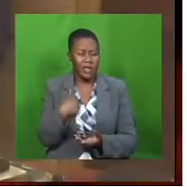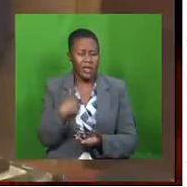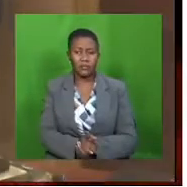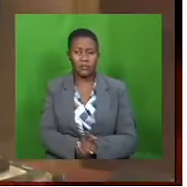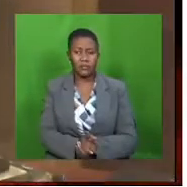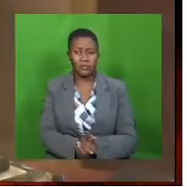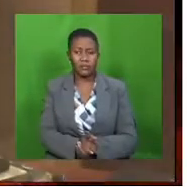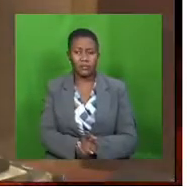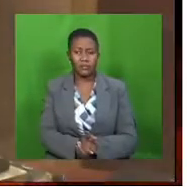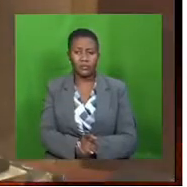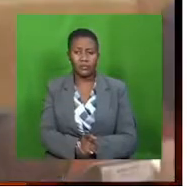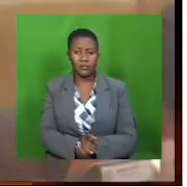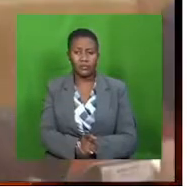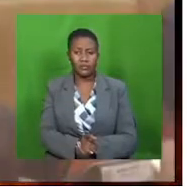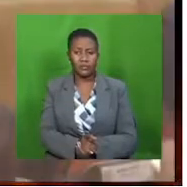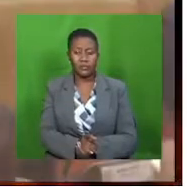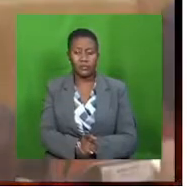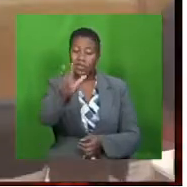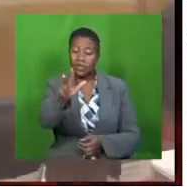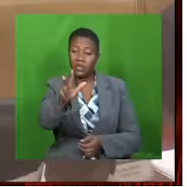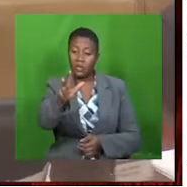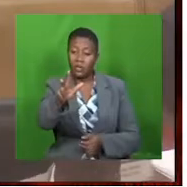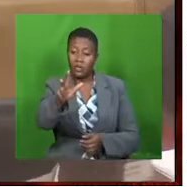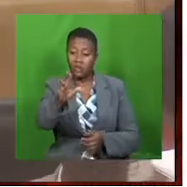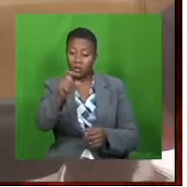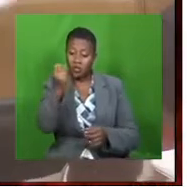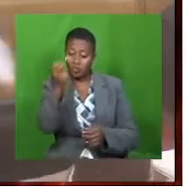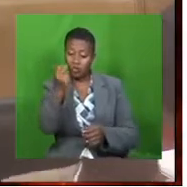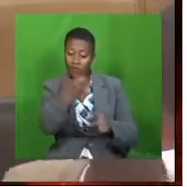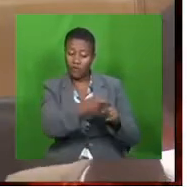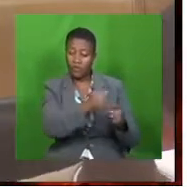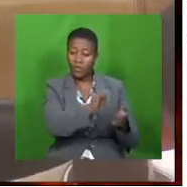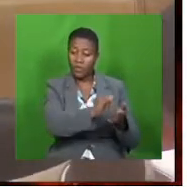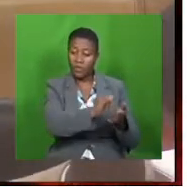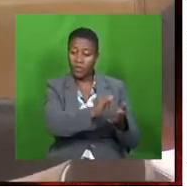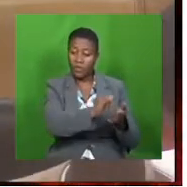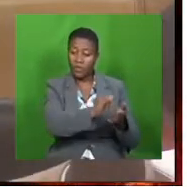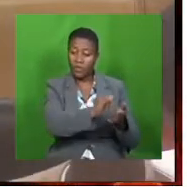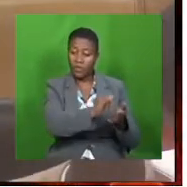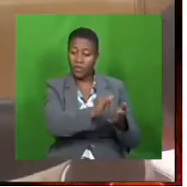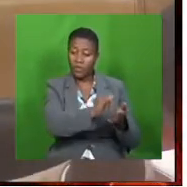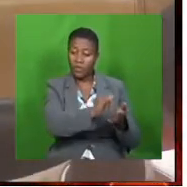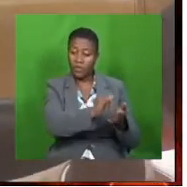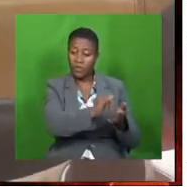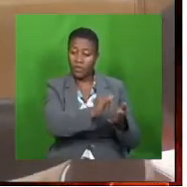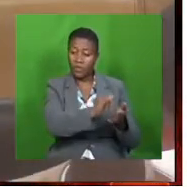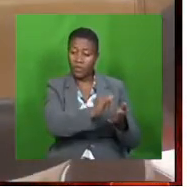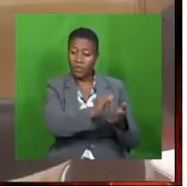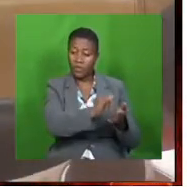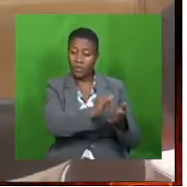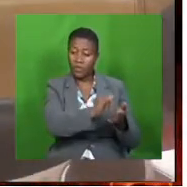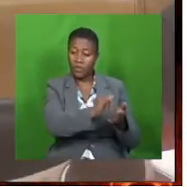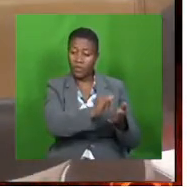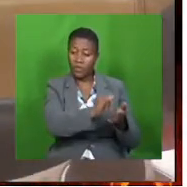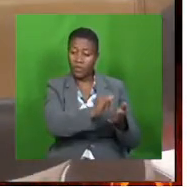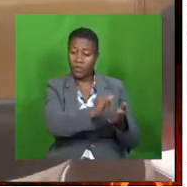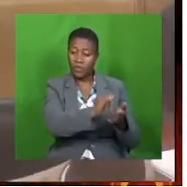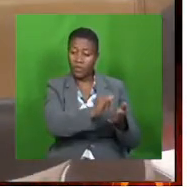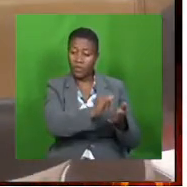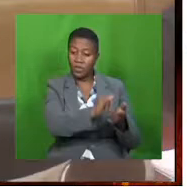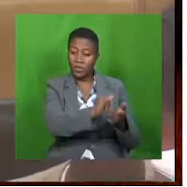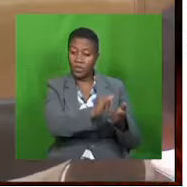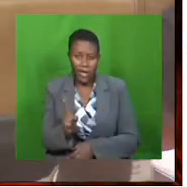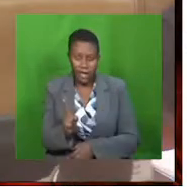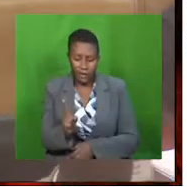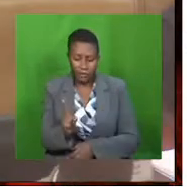sika eye eye be ya adwuma ne yie ama Ghana fo nyina hu adia omo de coffee sika no eye eye nti yami